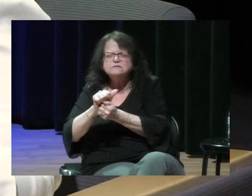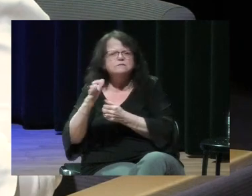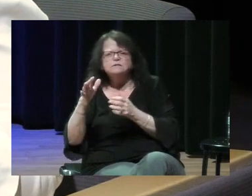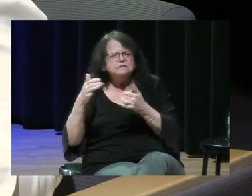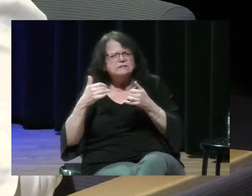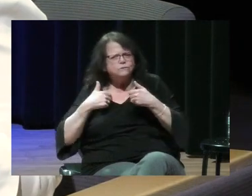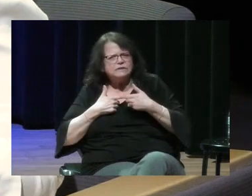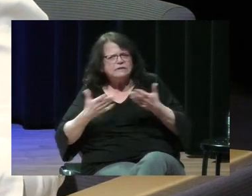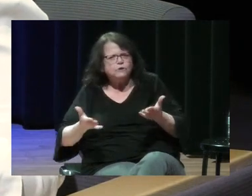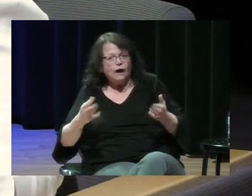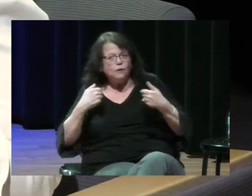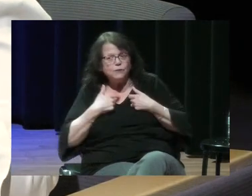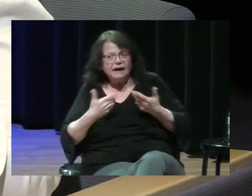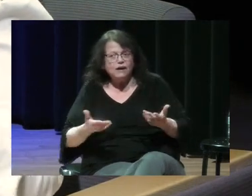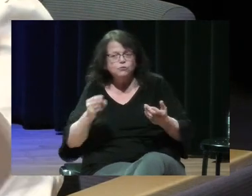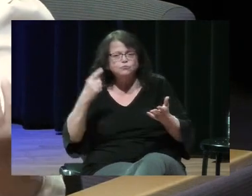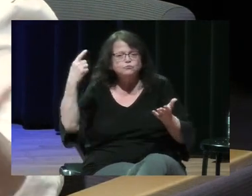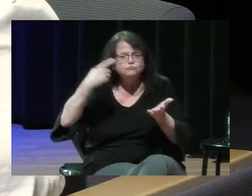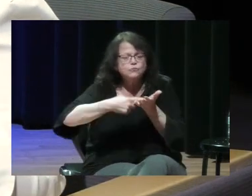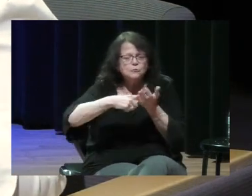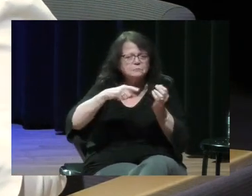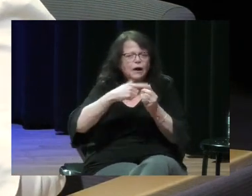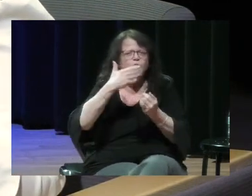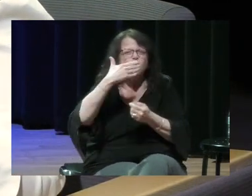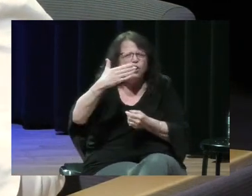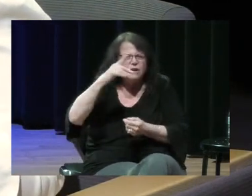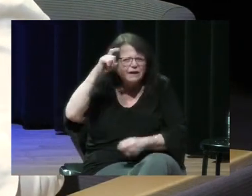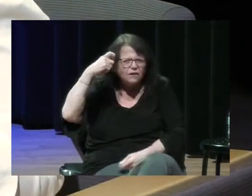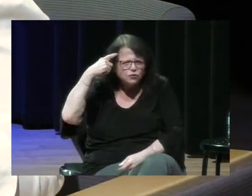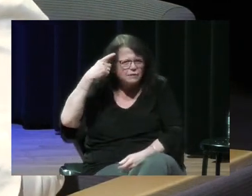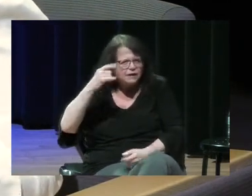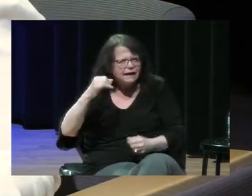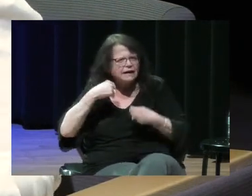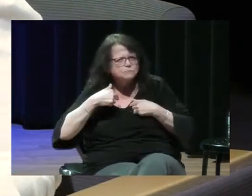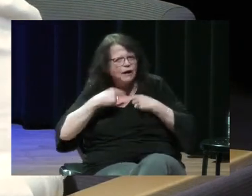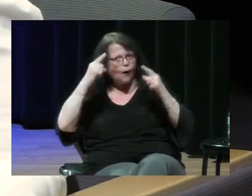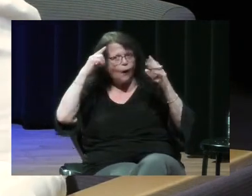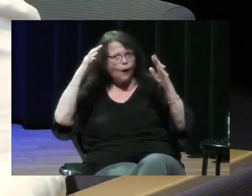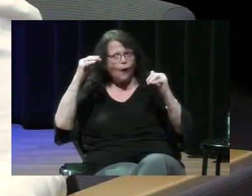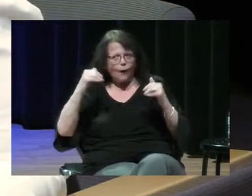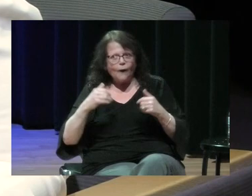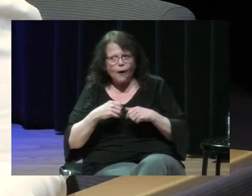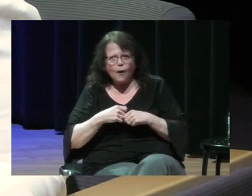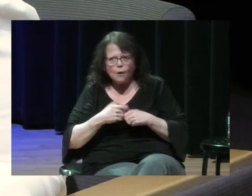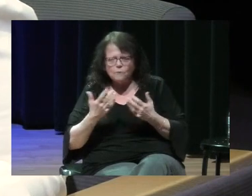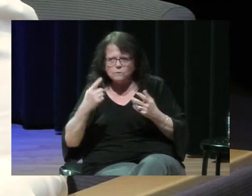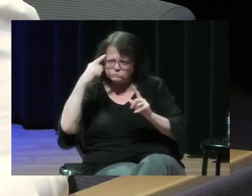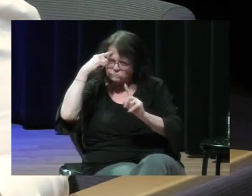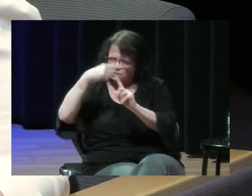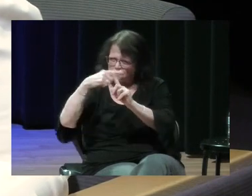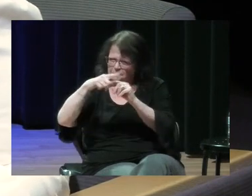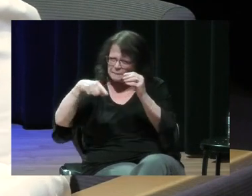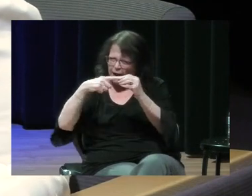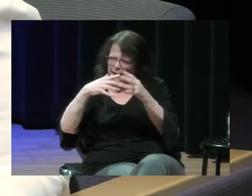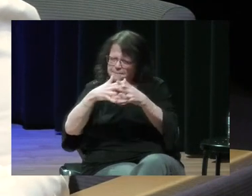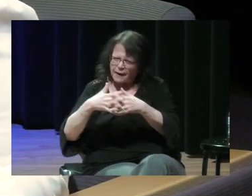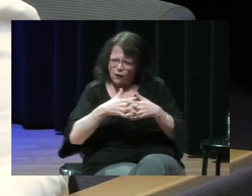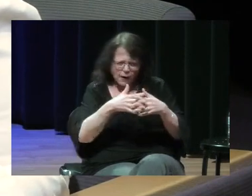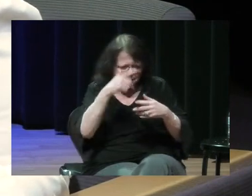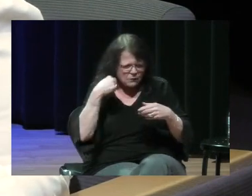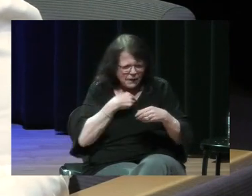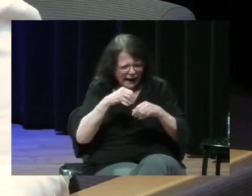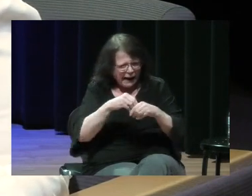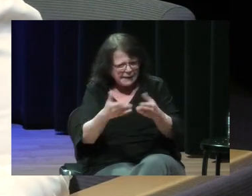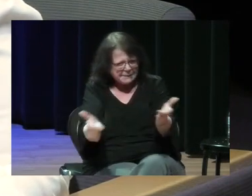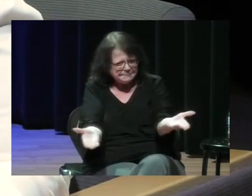government, and that just gives me hope. It's impossible to do the work that we do and not feel really optimistic about America because we get to be in spaces like this with